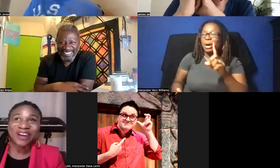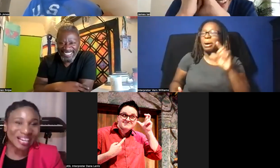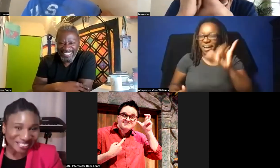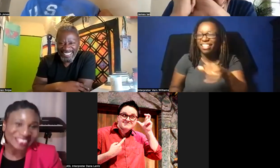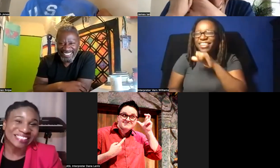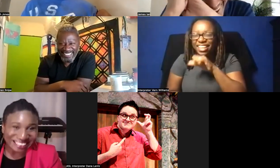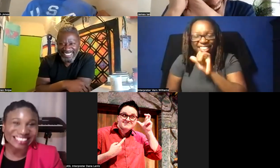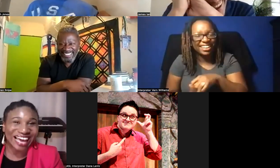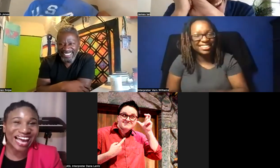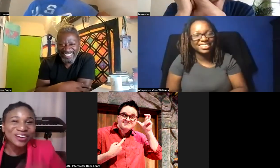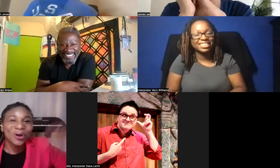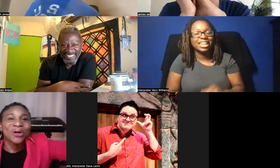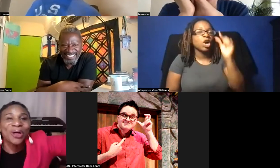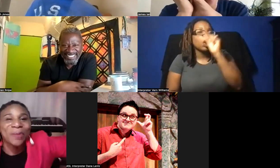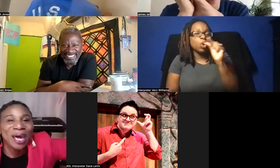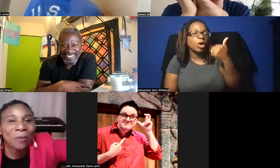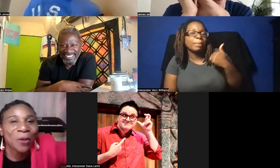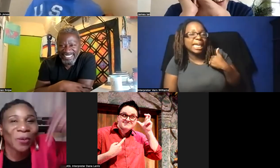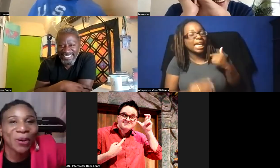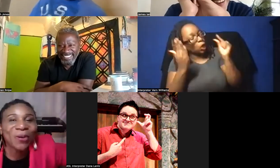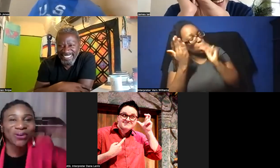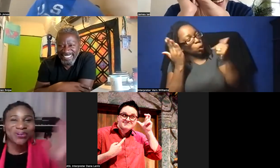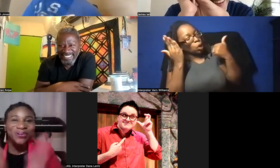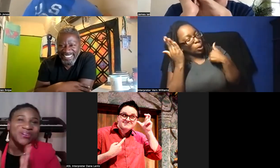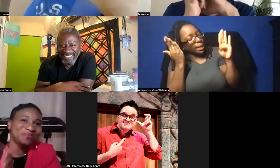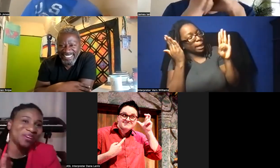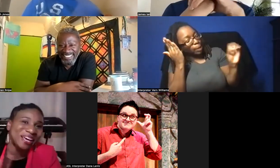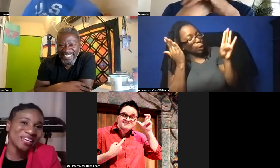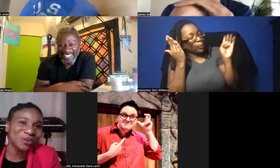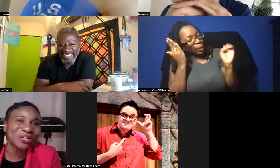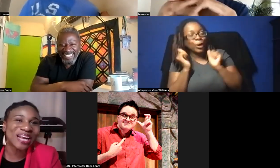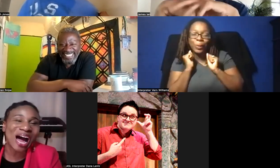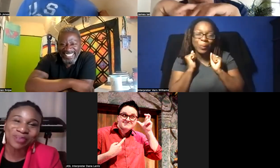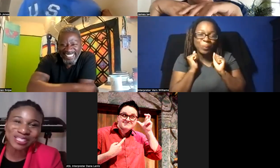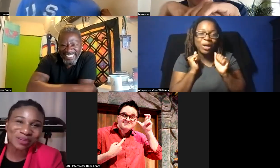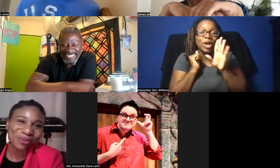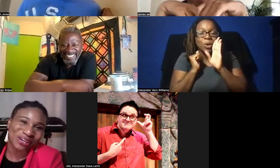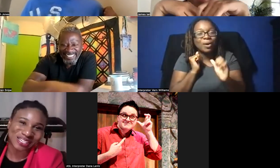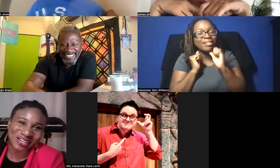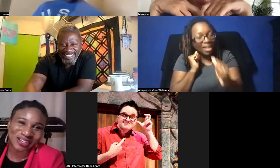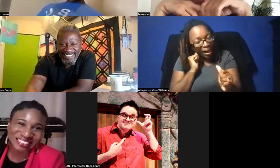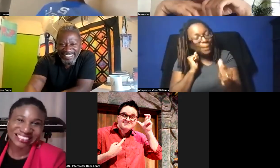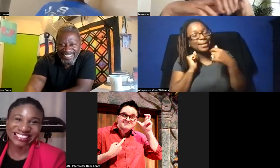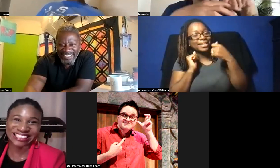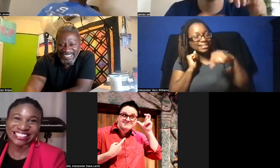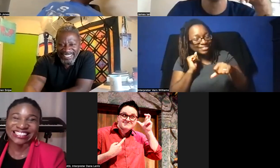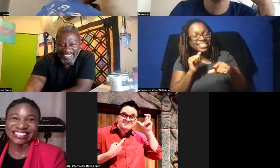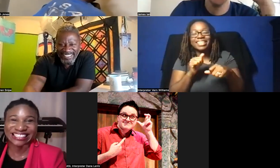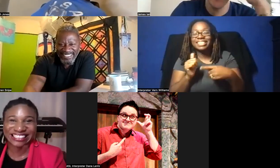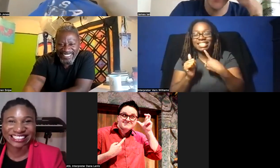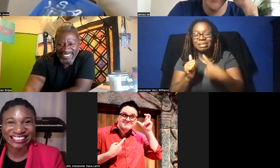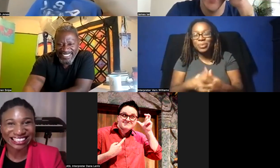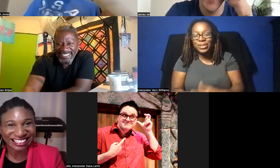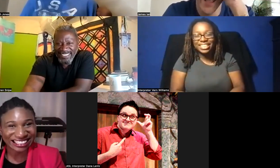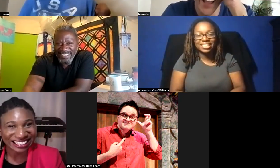Oh, man. Google me. Yeah, Google me, boo-boo. Google me. You will not be disappointed. I